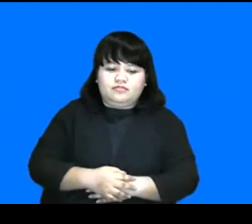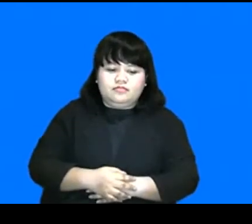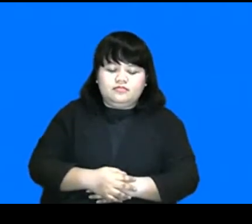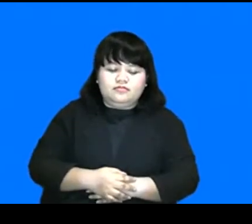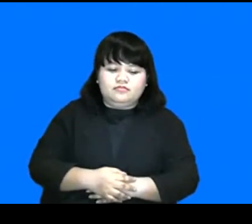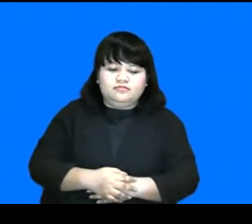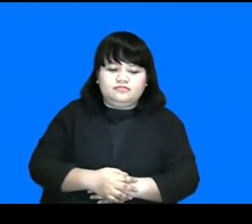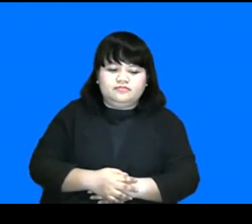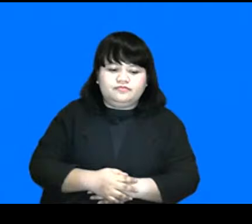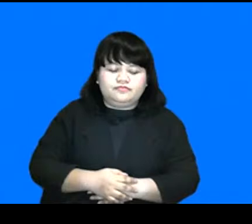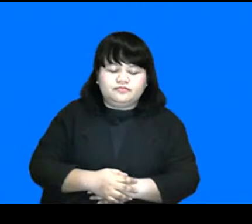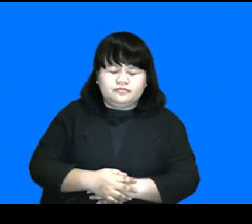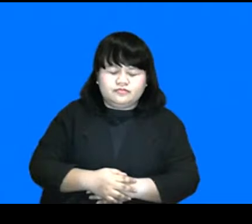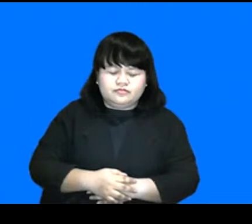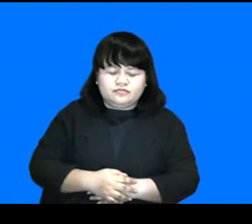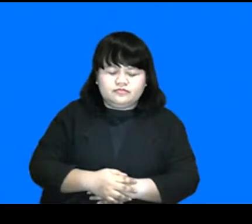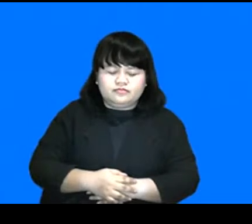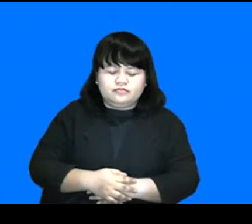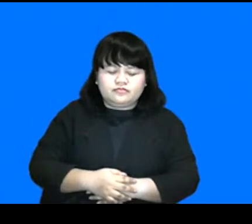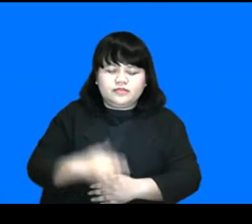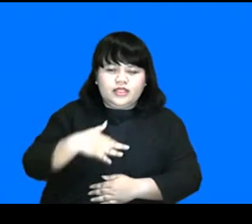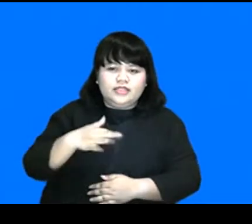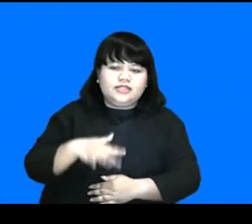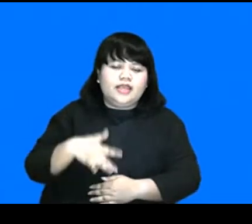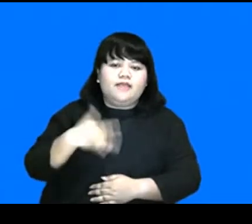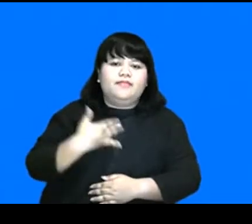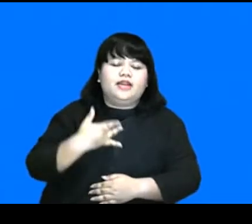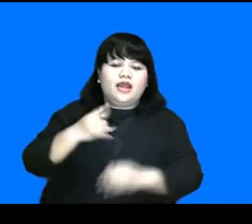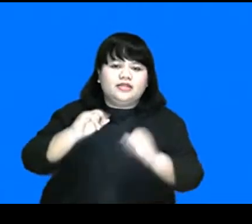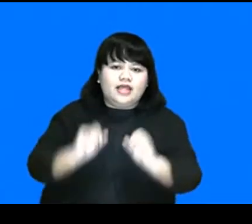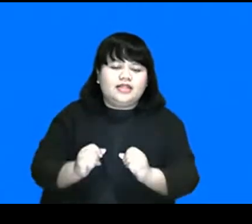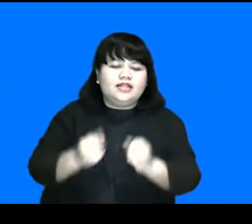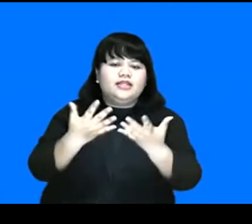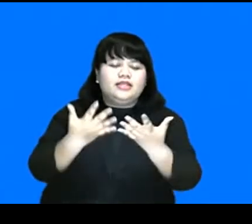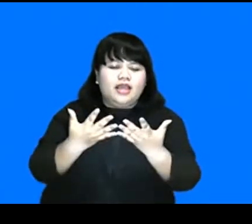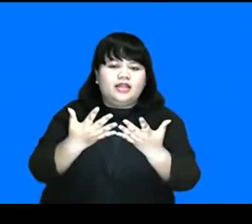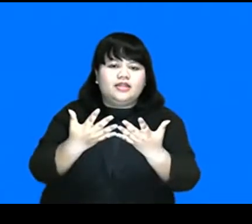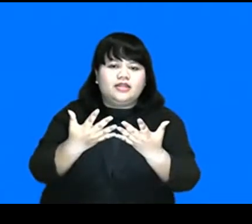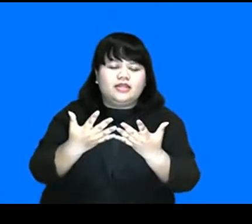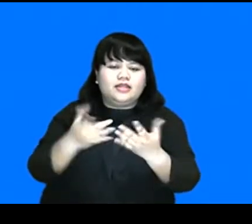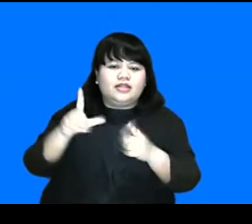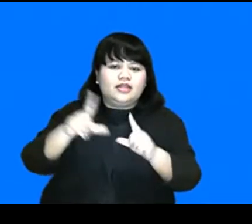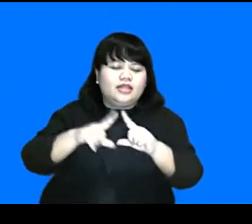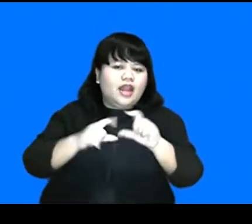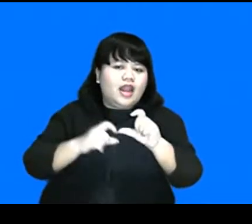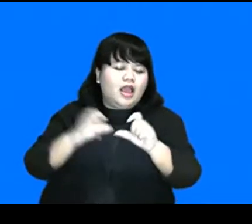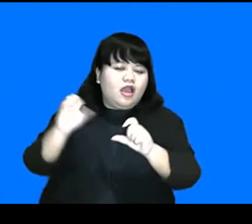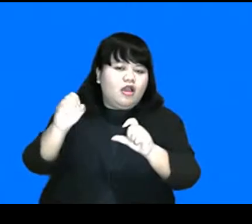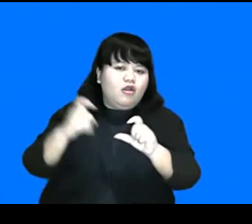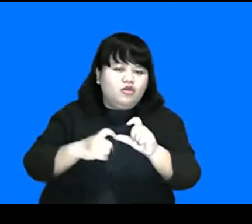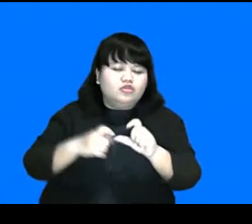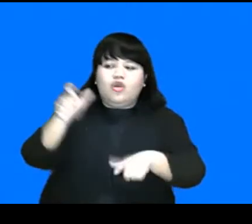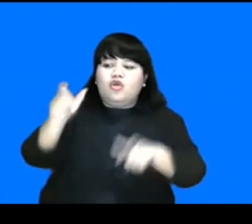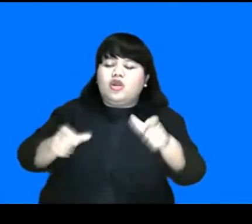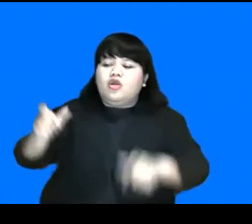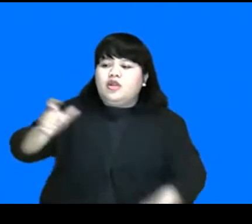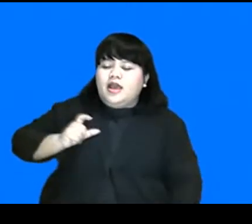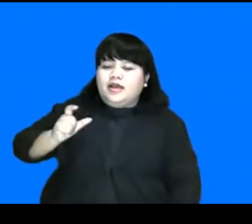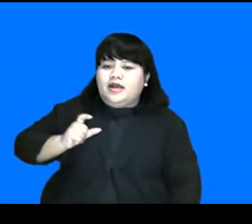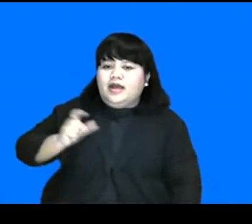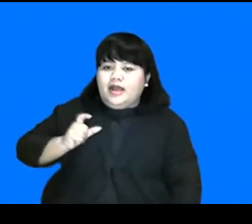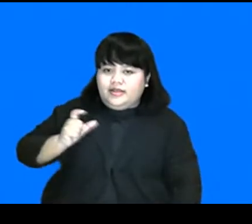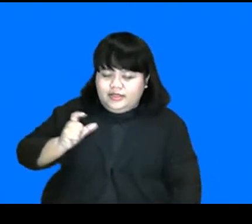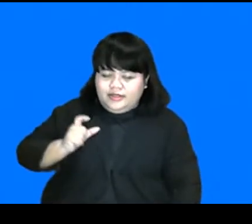I think the phenomena that we have seen till now is that the rich do not actually act